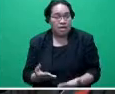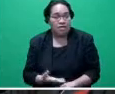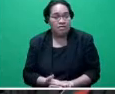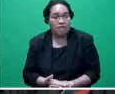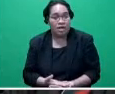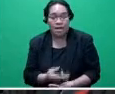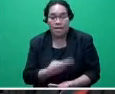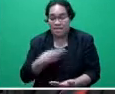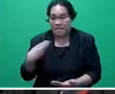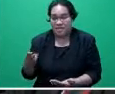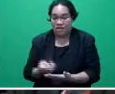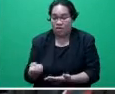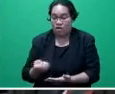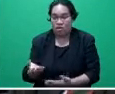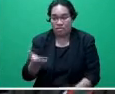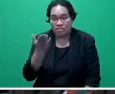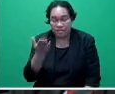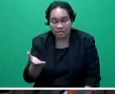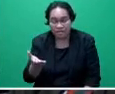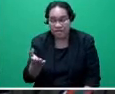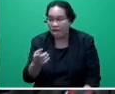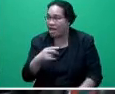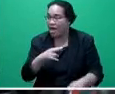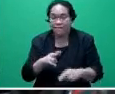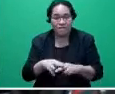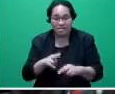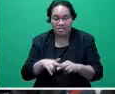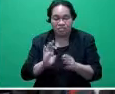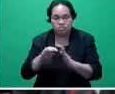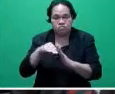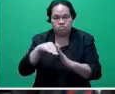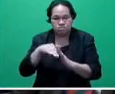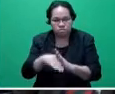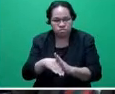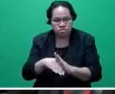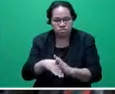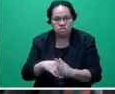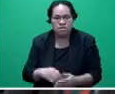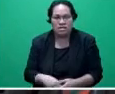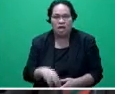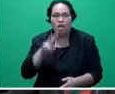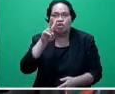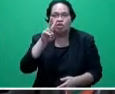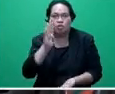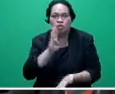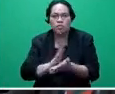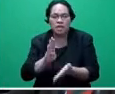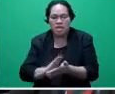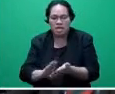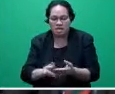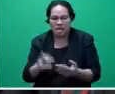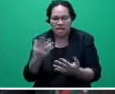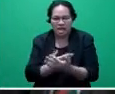Minister of Economy has brought our beloved Fiji to his knees, begging with his unprecedented $2 billion net deficit